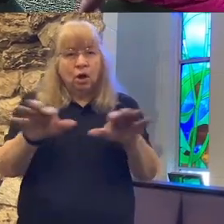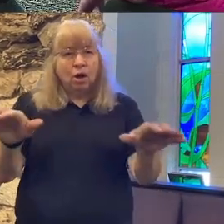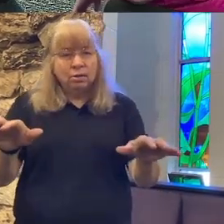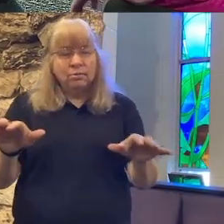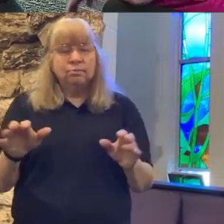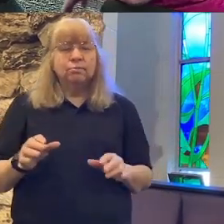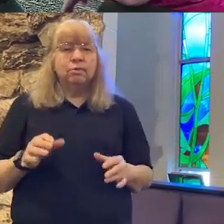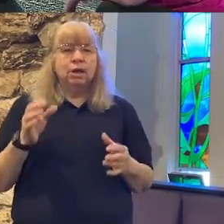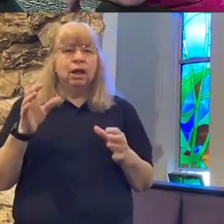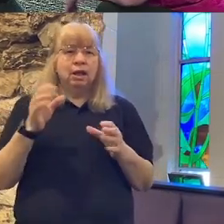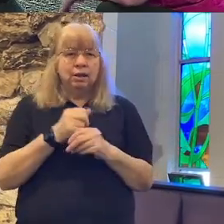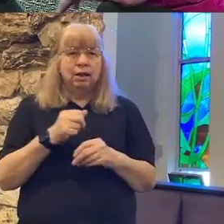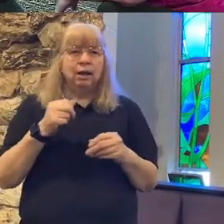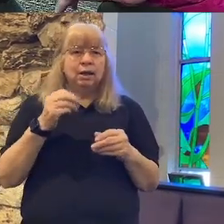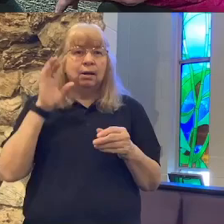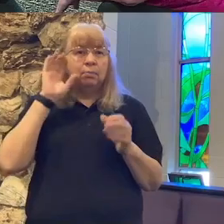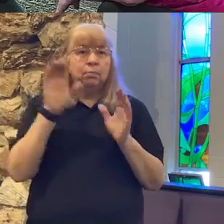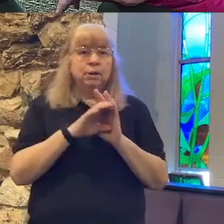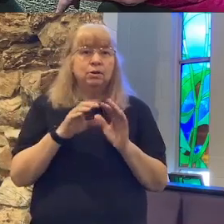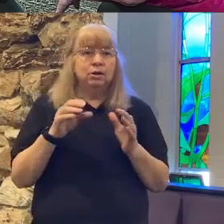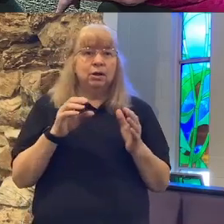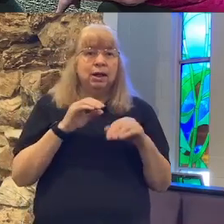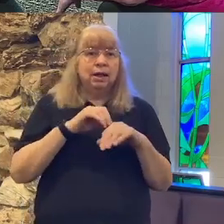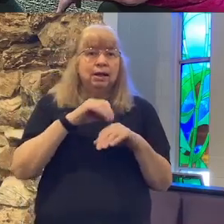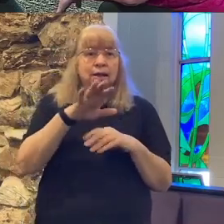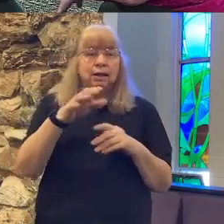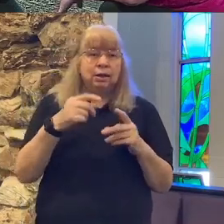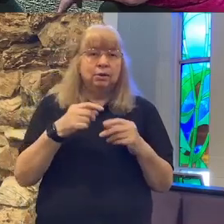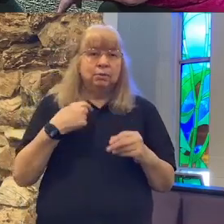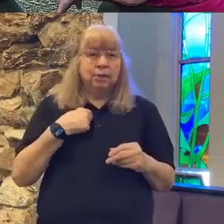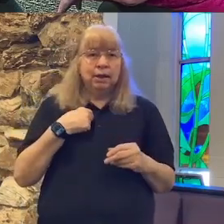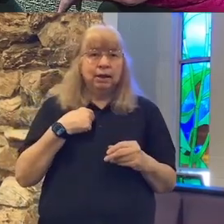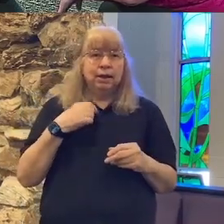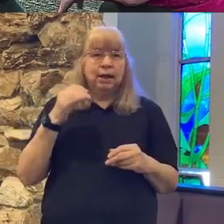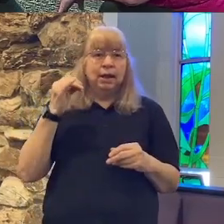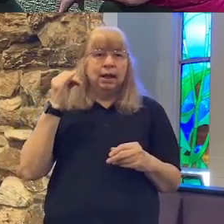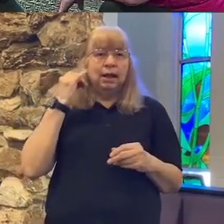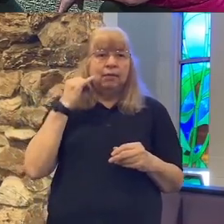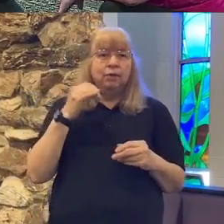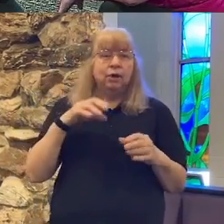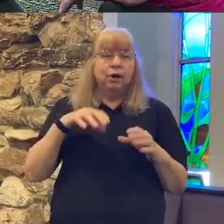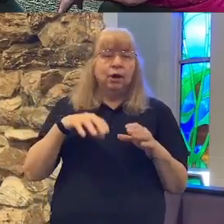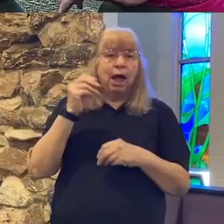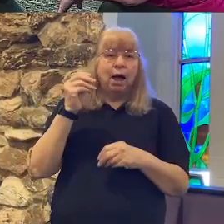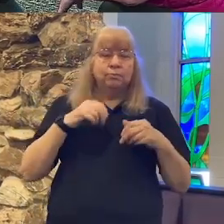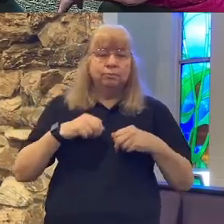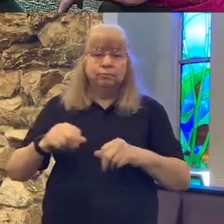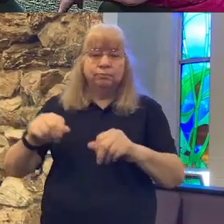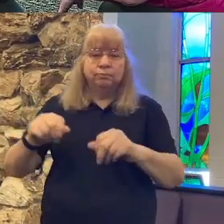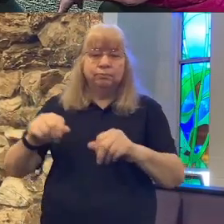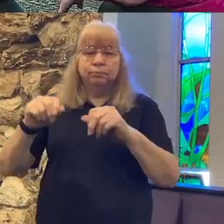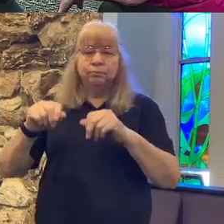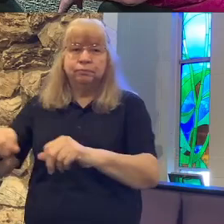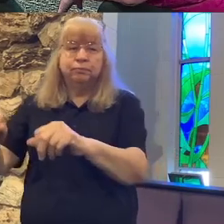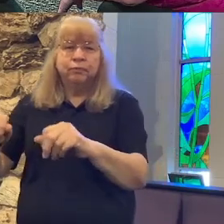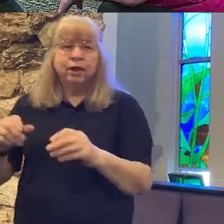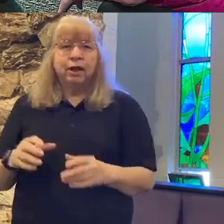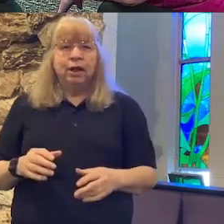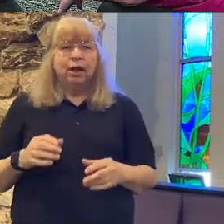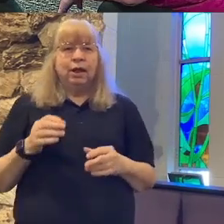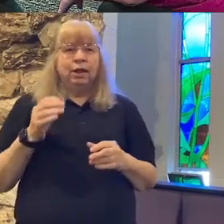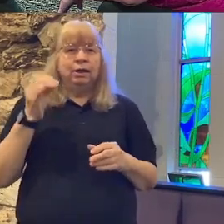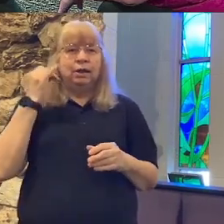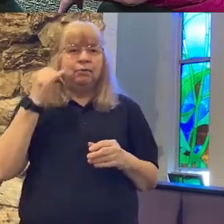a picture. Send it to me. If you're out mowing the yard, if